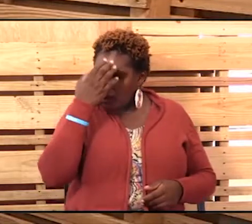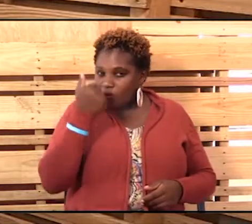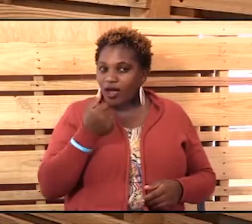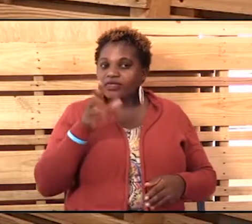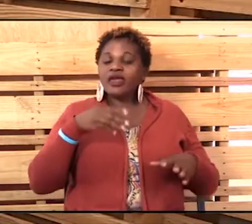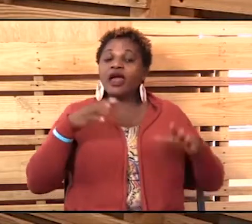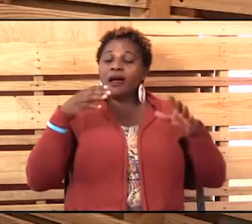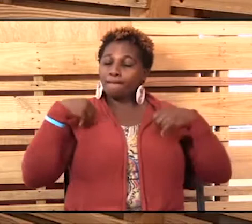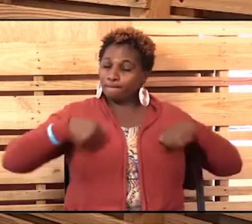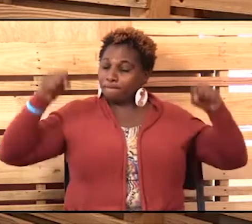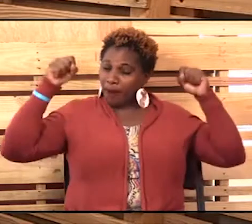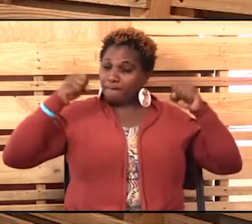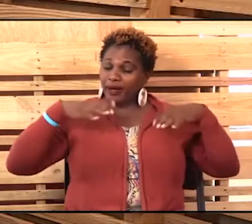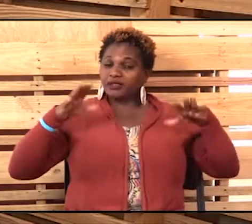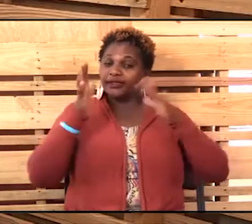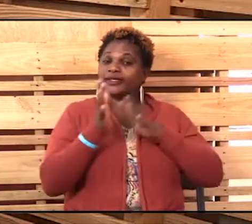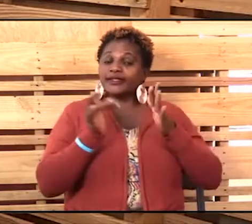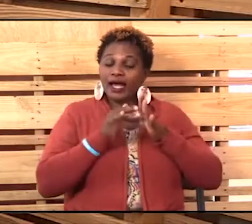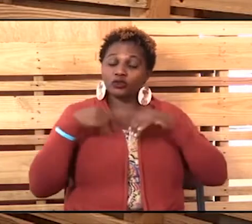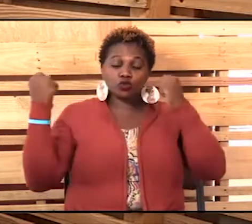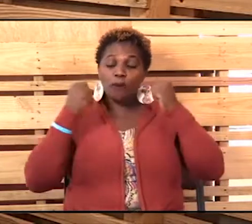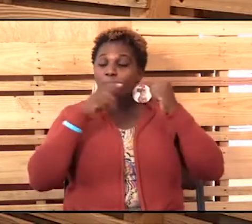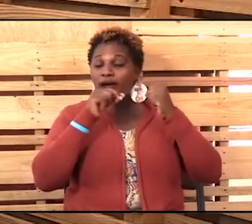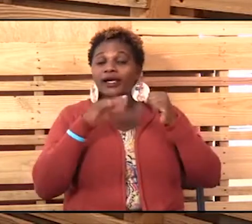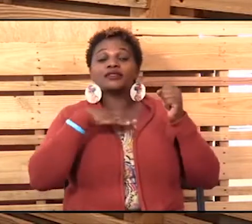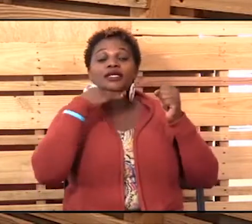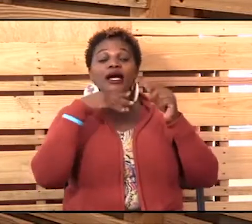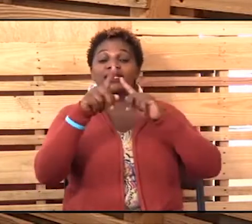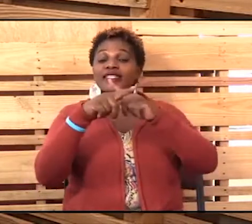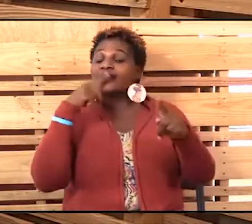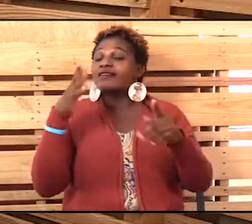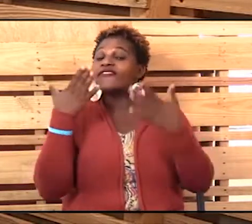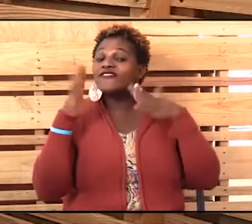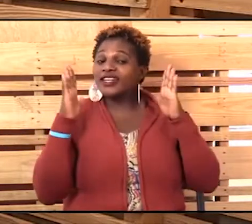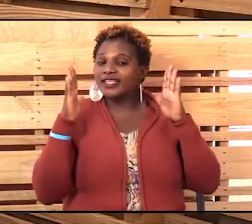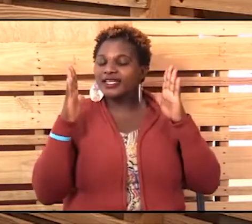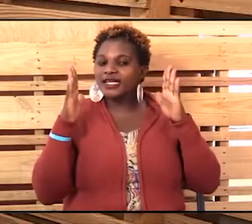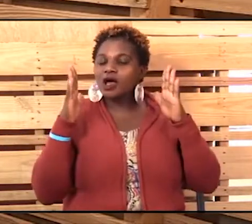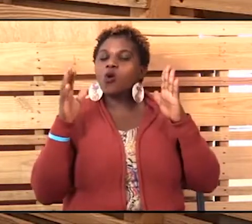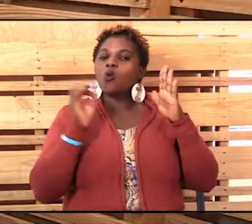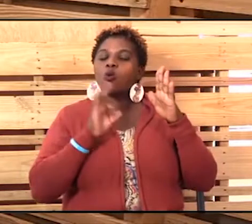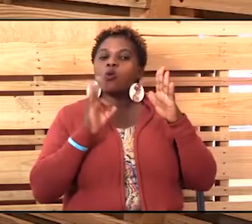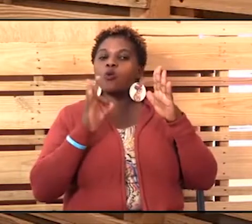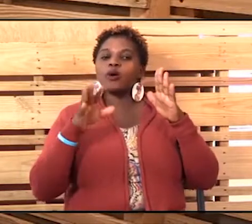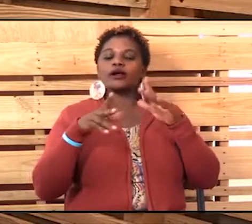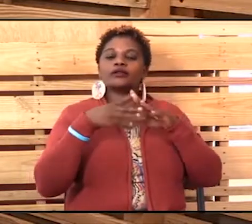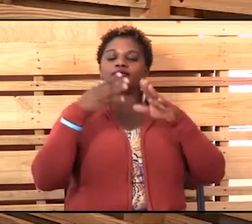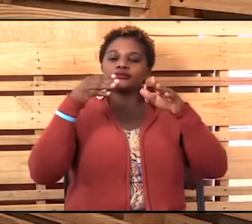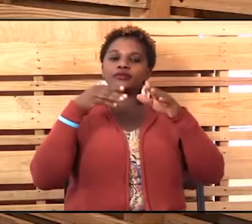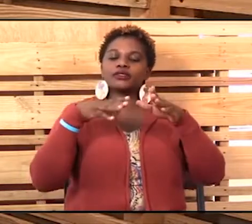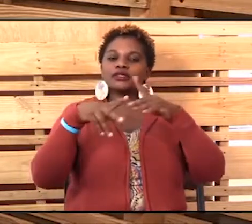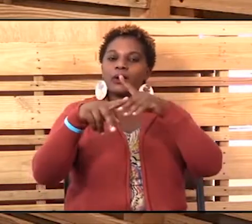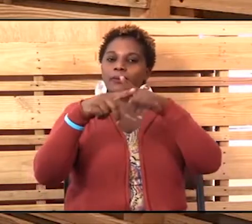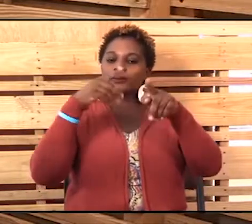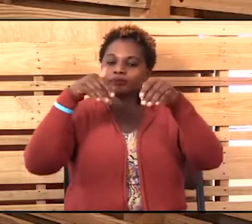superhero, Jesus, had just been killed. Oh. He had been killed and actually had been not just